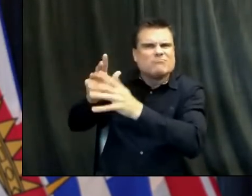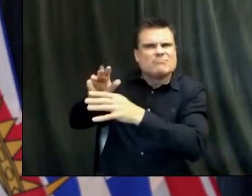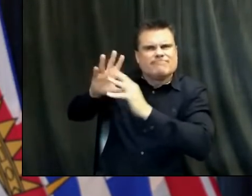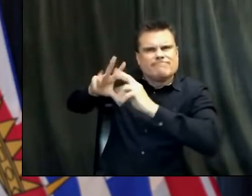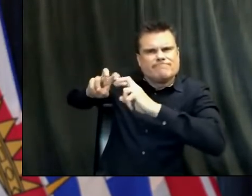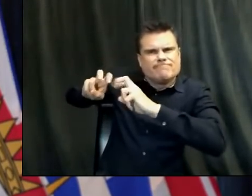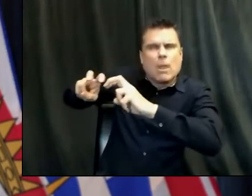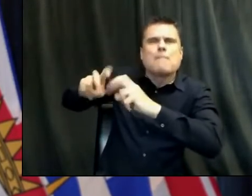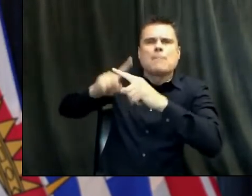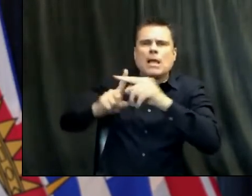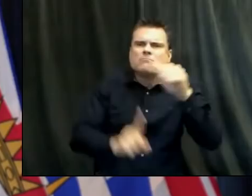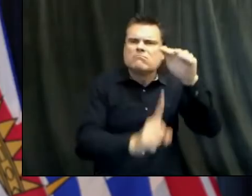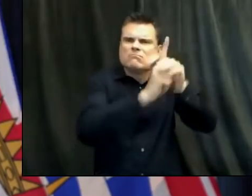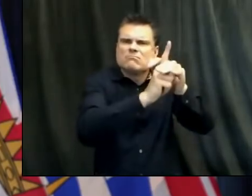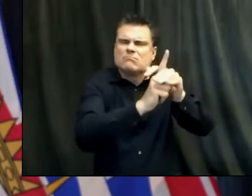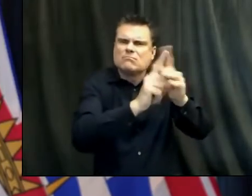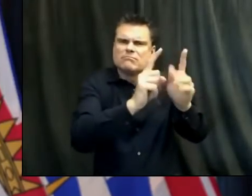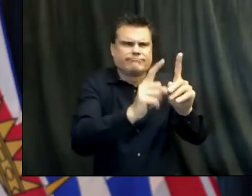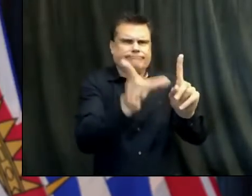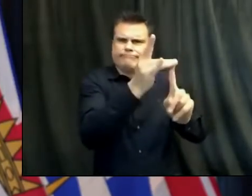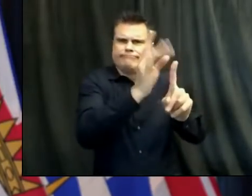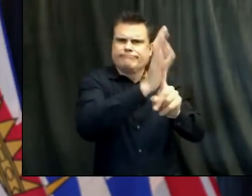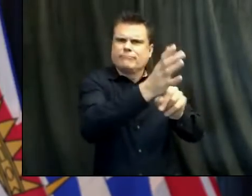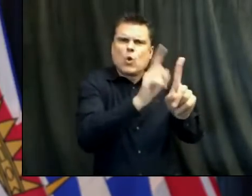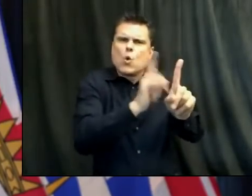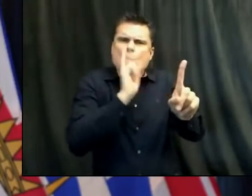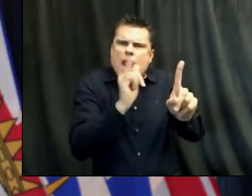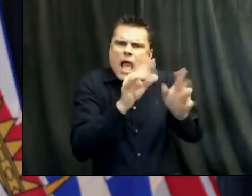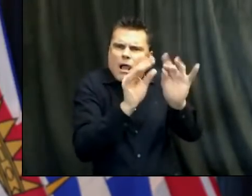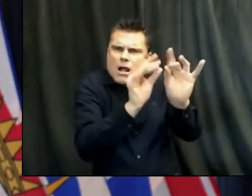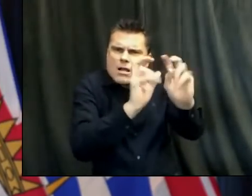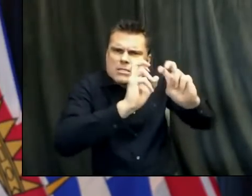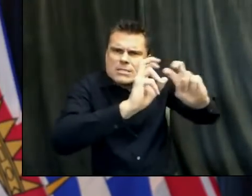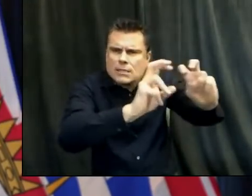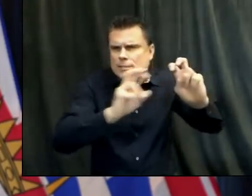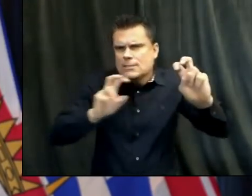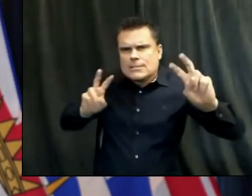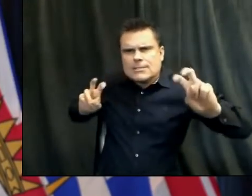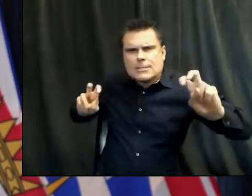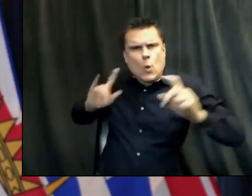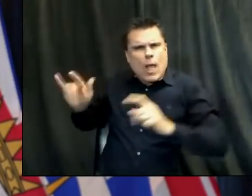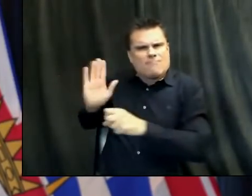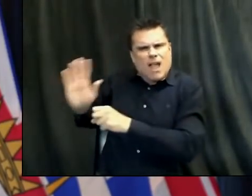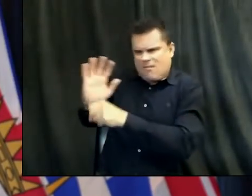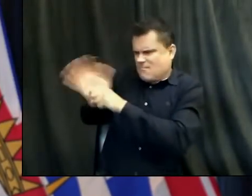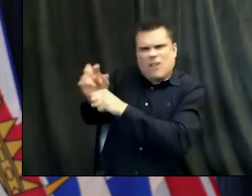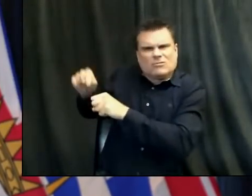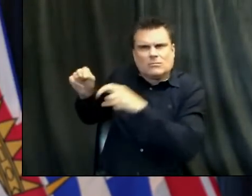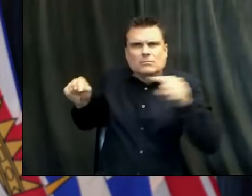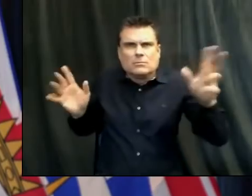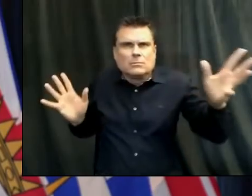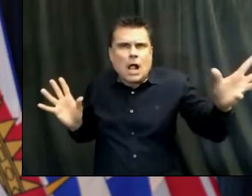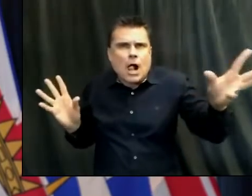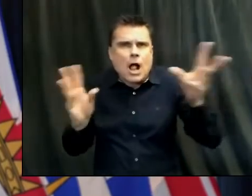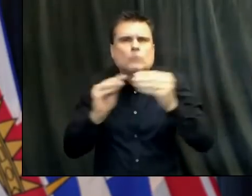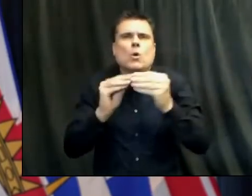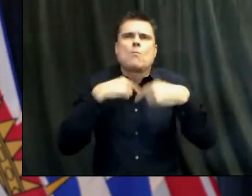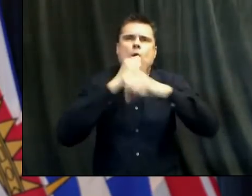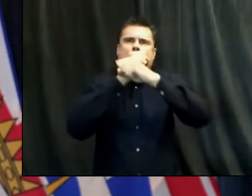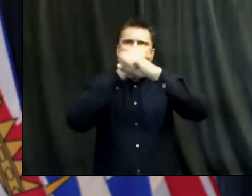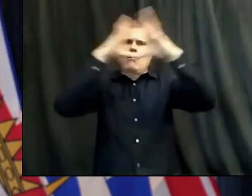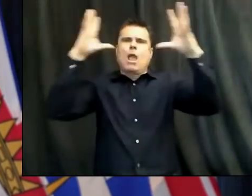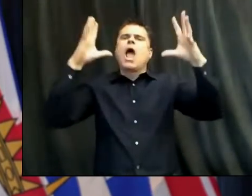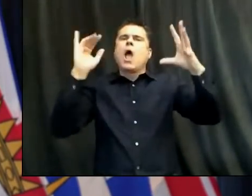if we can't reduce that transmission enough, low enough, so that we can resume some of our group activities. But